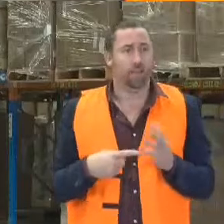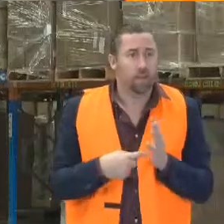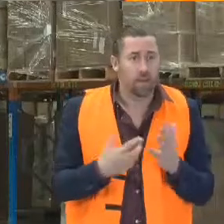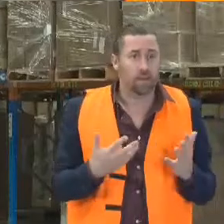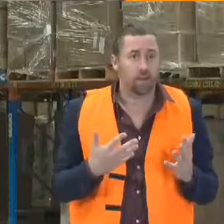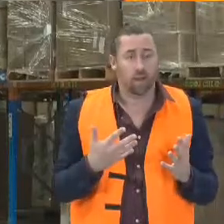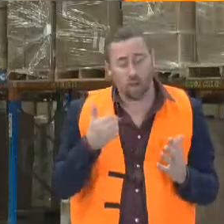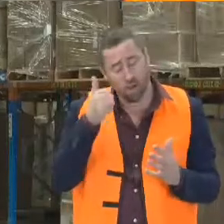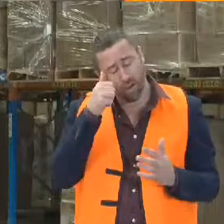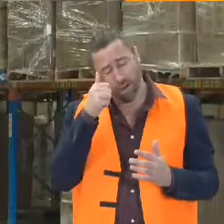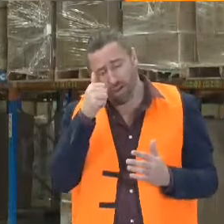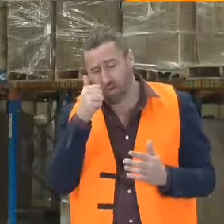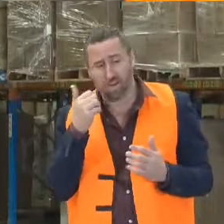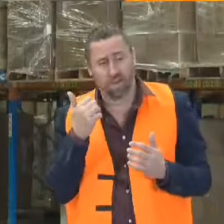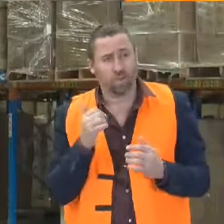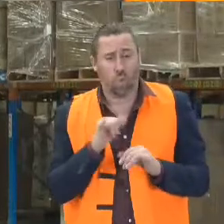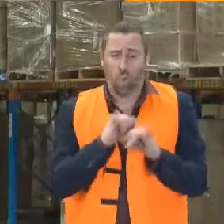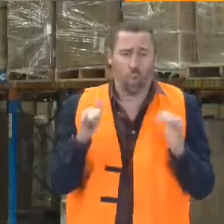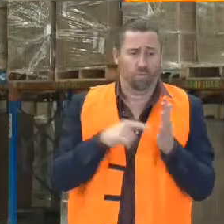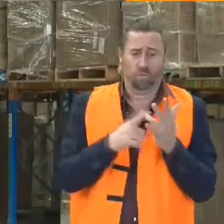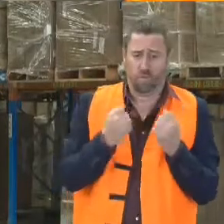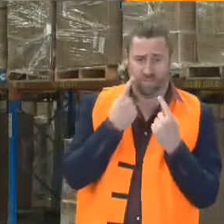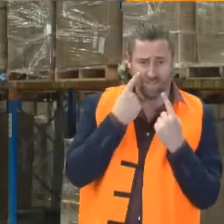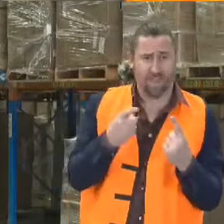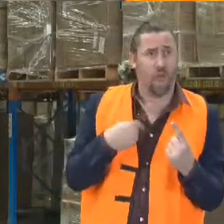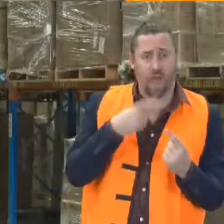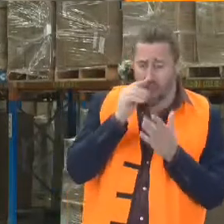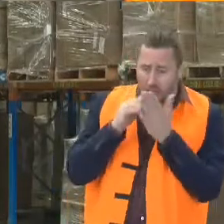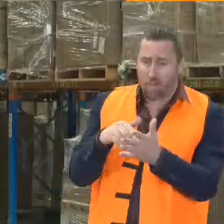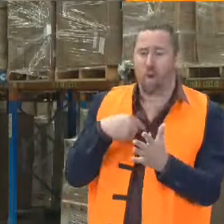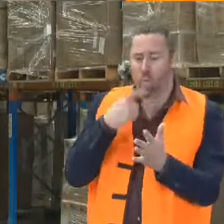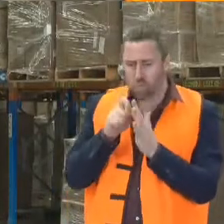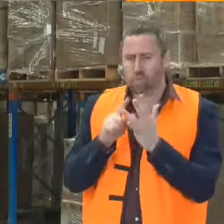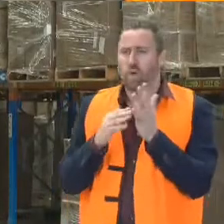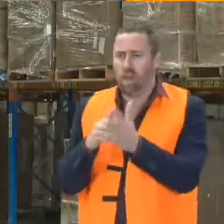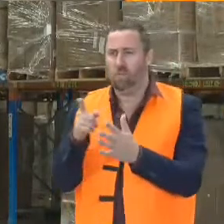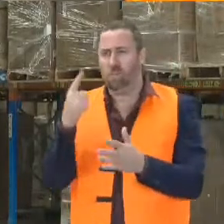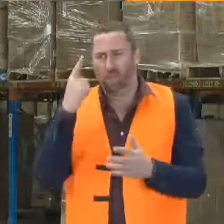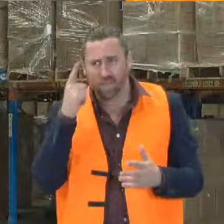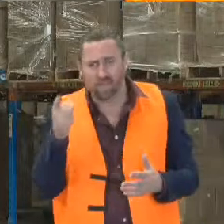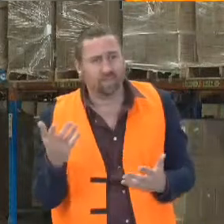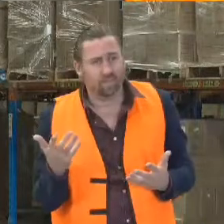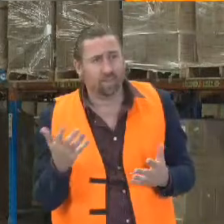is very upsetting, and anything we can do to help, we will do. Okay?